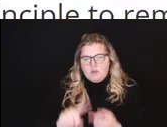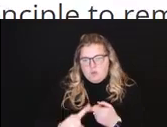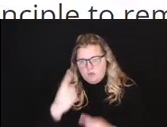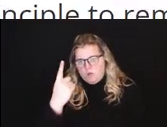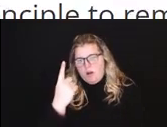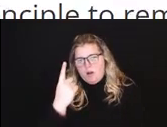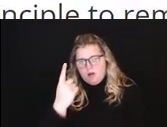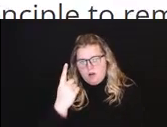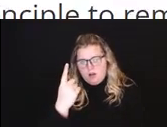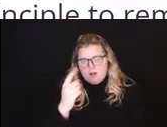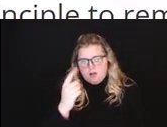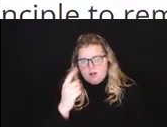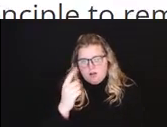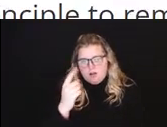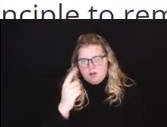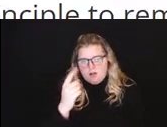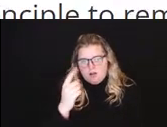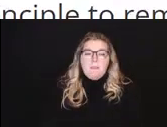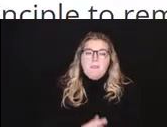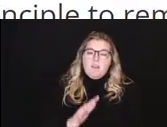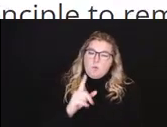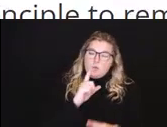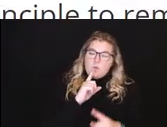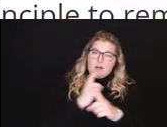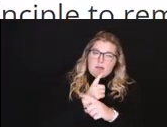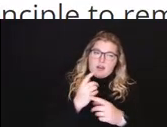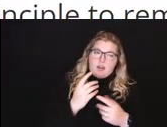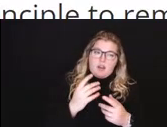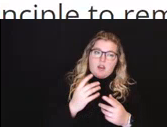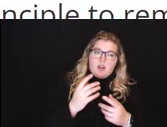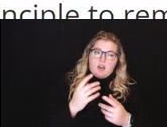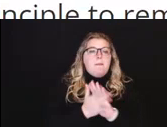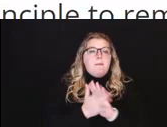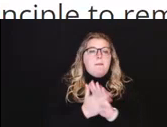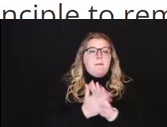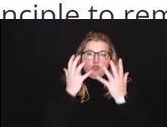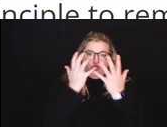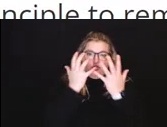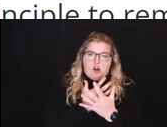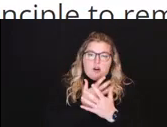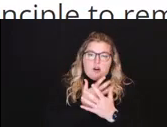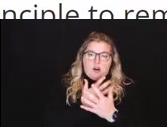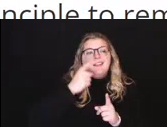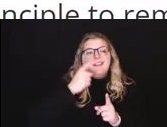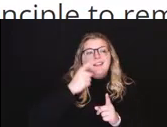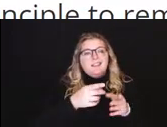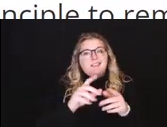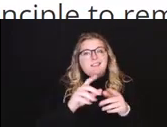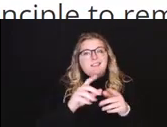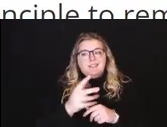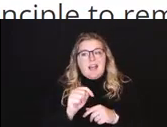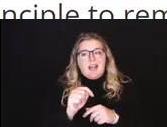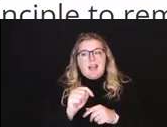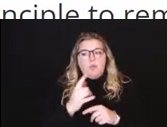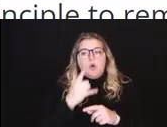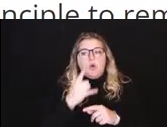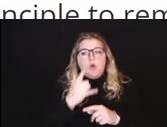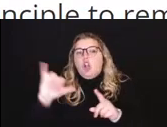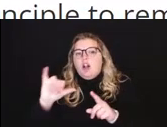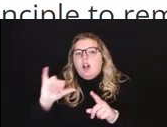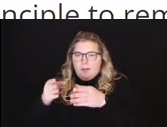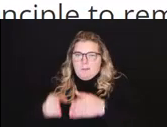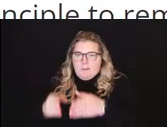least. The tricky part is you don't want it to be too dark, or this text would be confused with the text that somebody puts in the field, right? So it